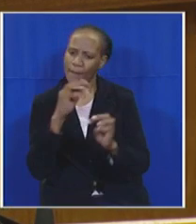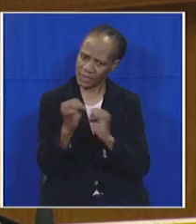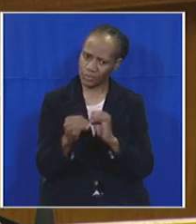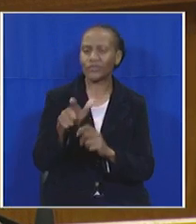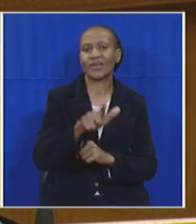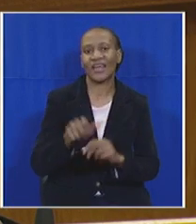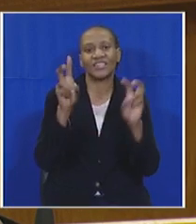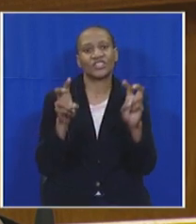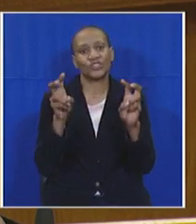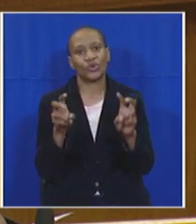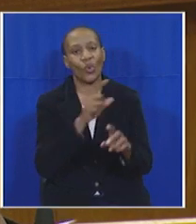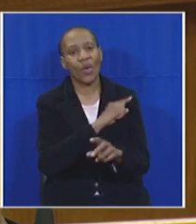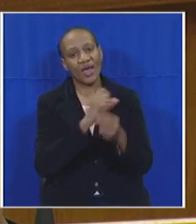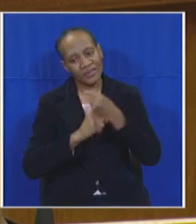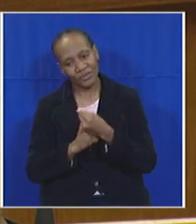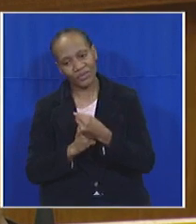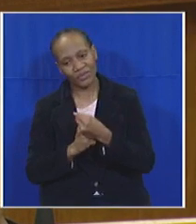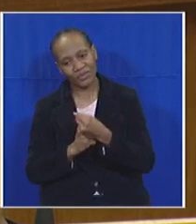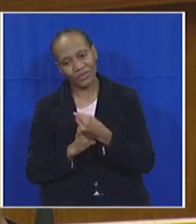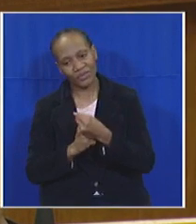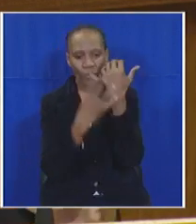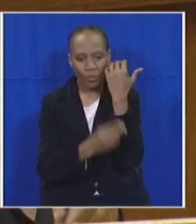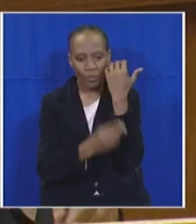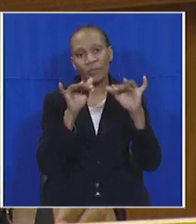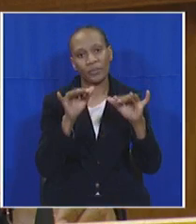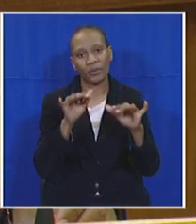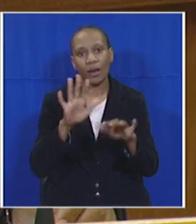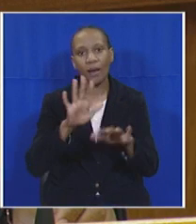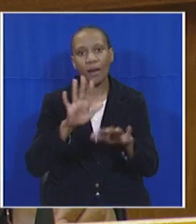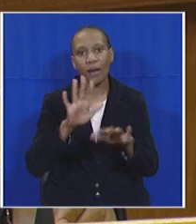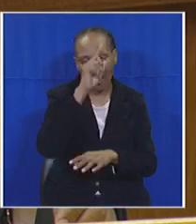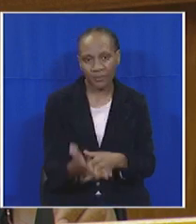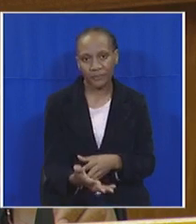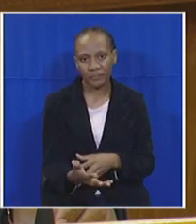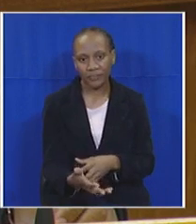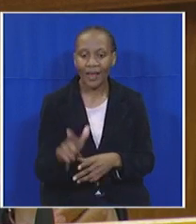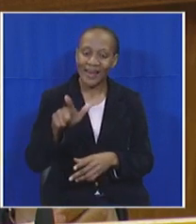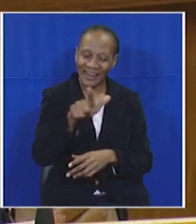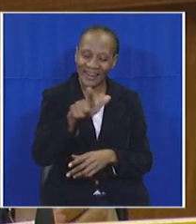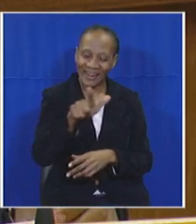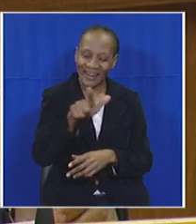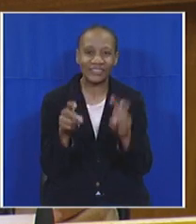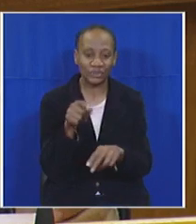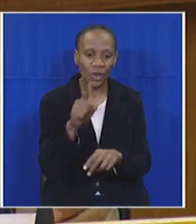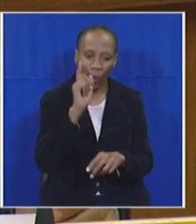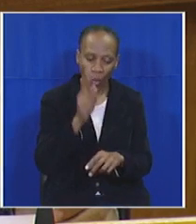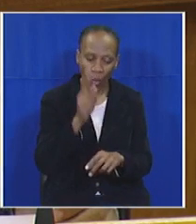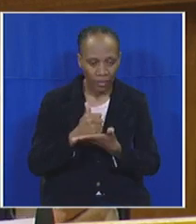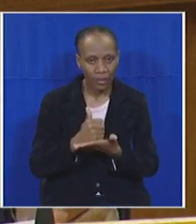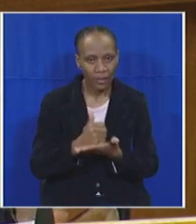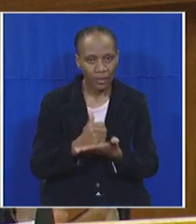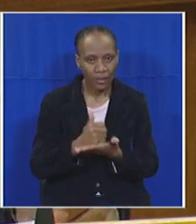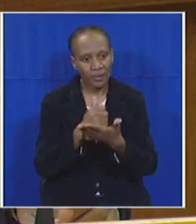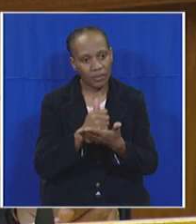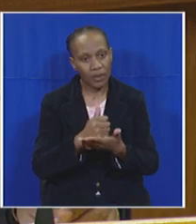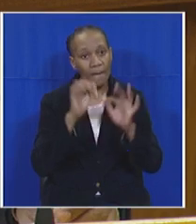land in favor of the poor and the majority who are Africans. It is the land that will bring back the dignity